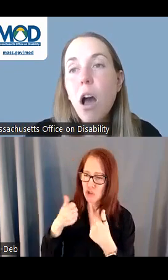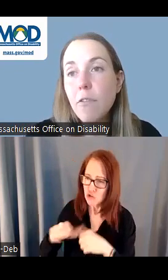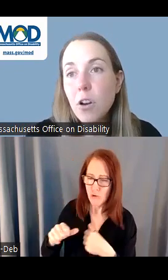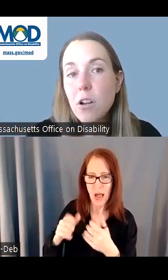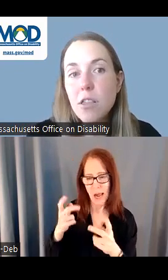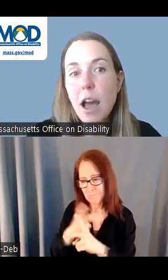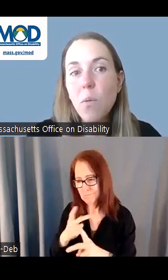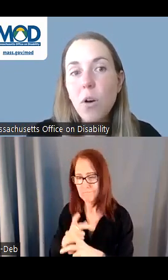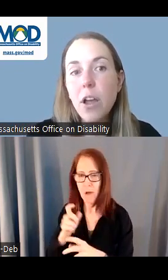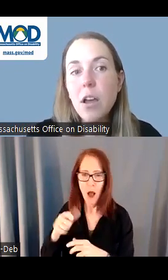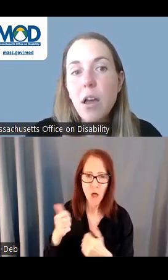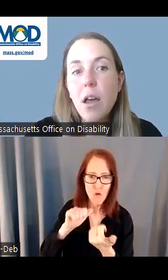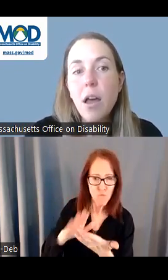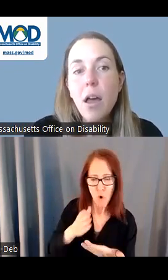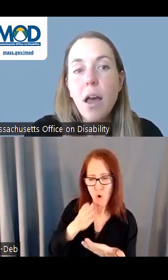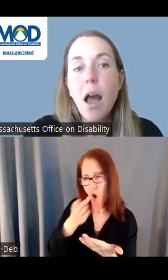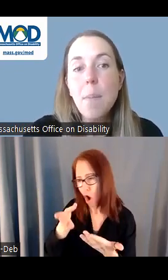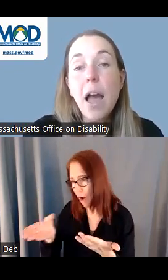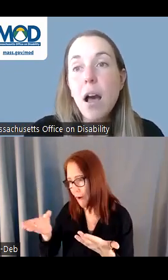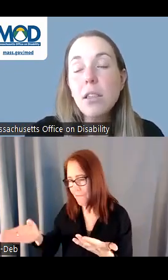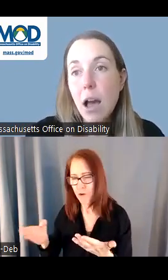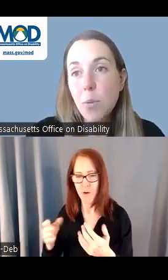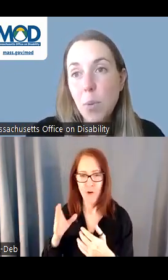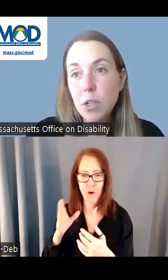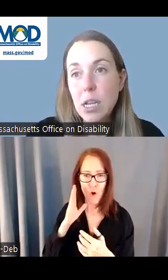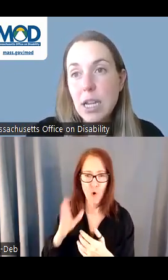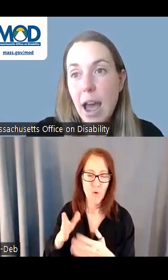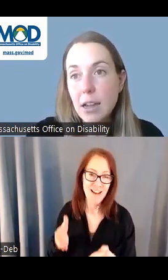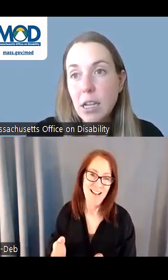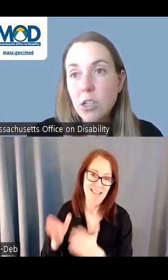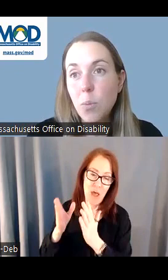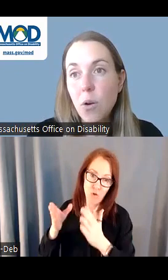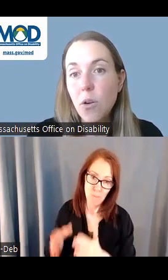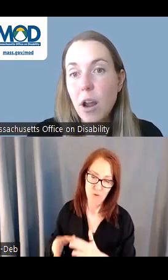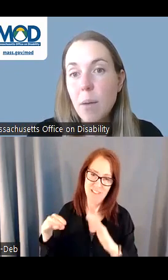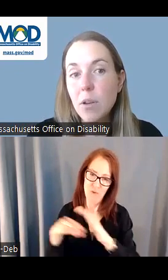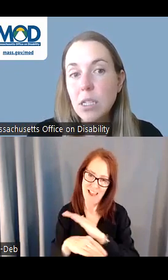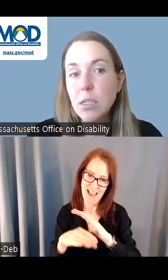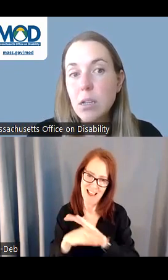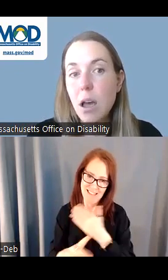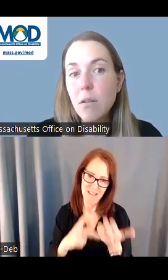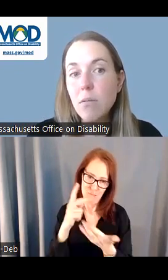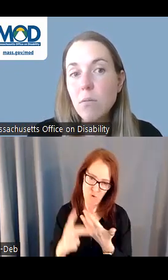can offer that would allow the person to access your program